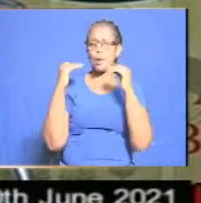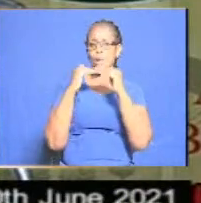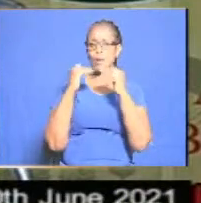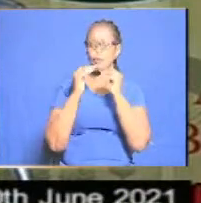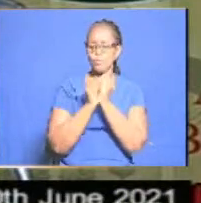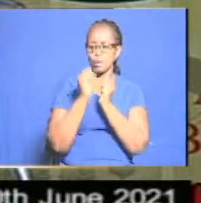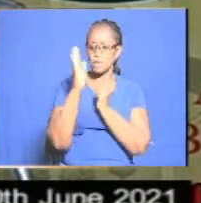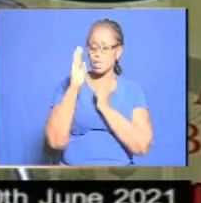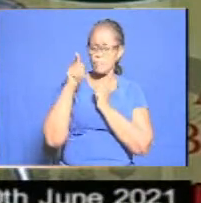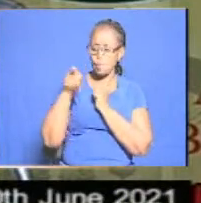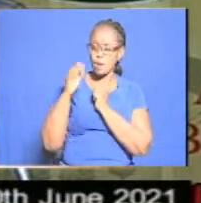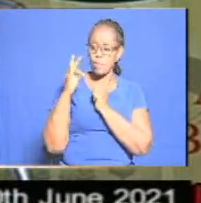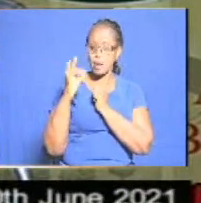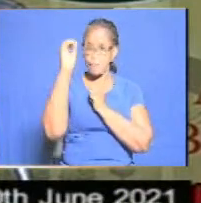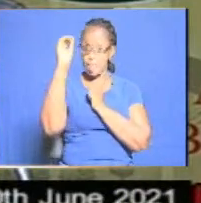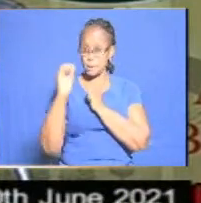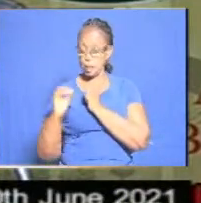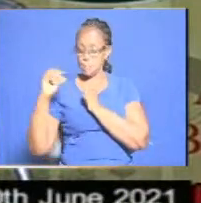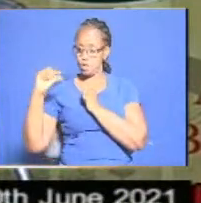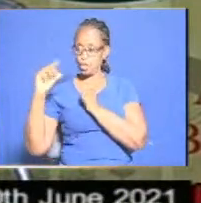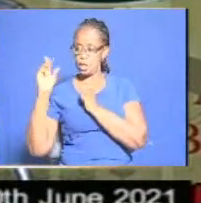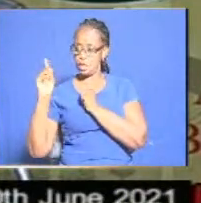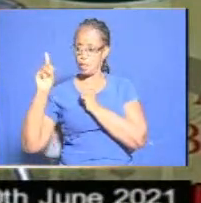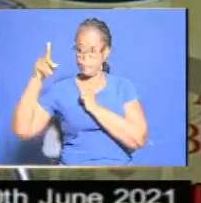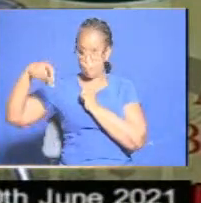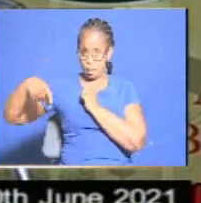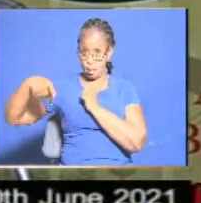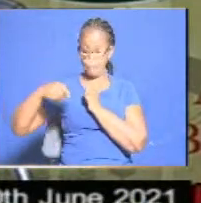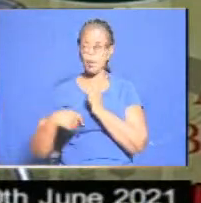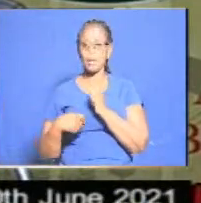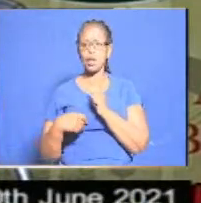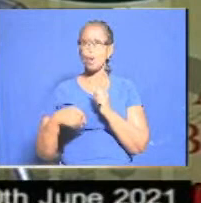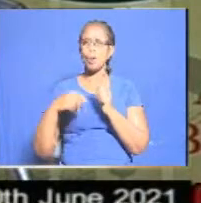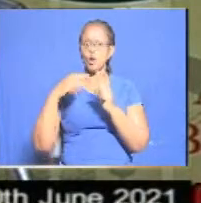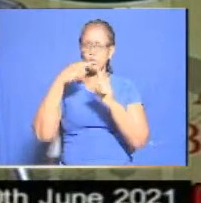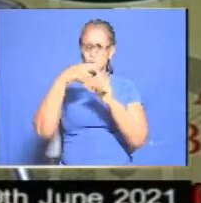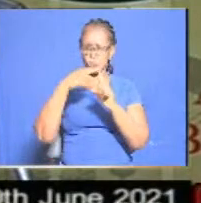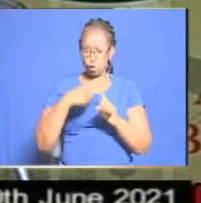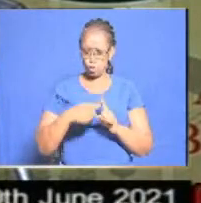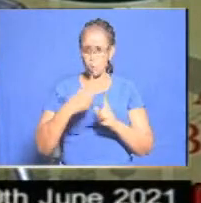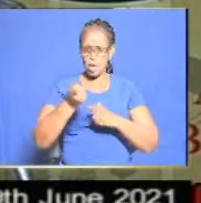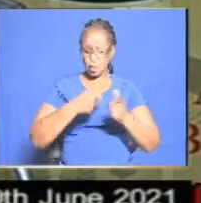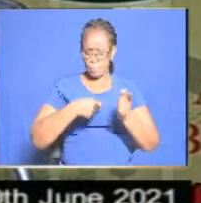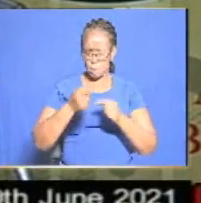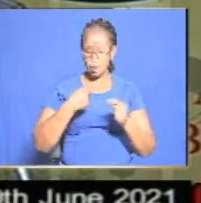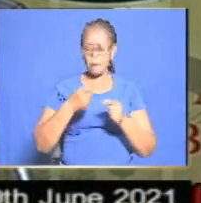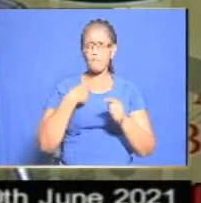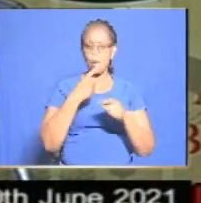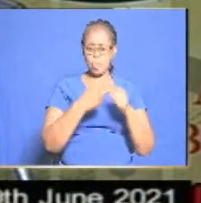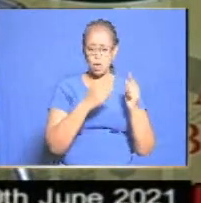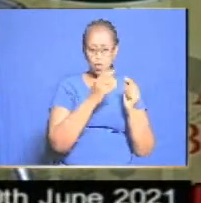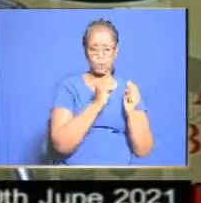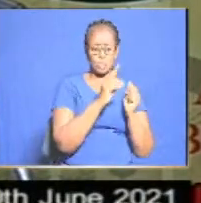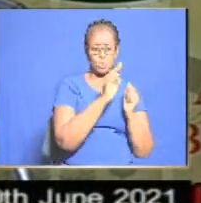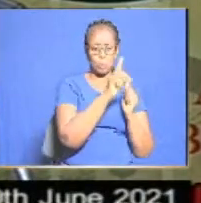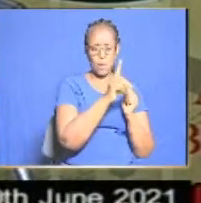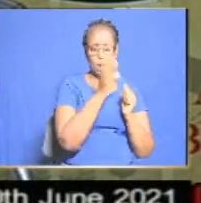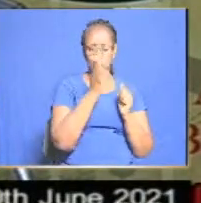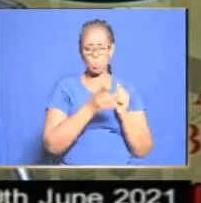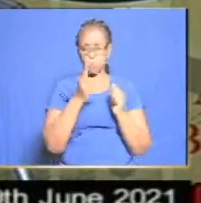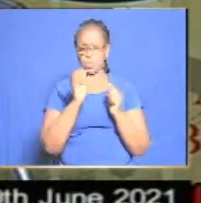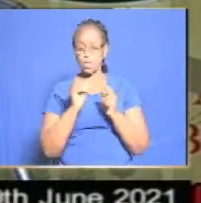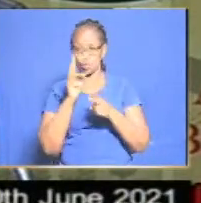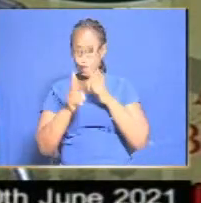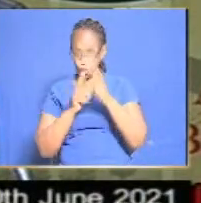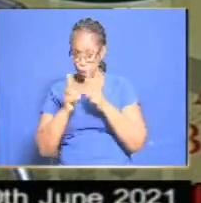GDP. Mr. Speaker, total expenditure in the financial year 2021-22 budget are projected